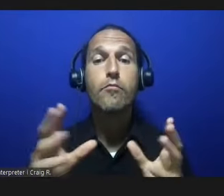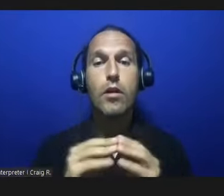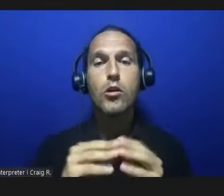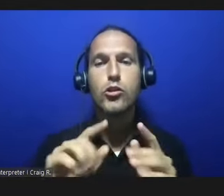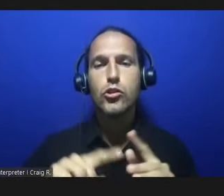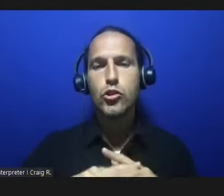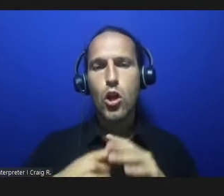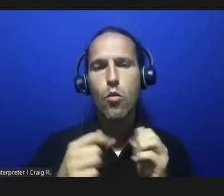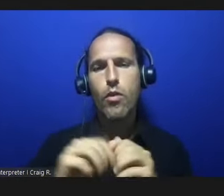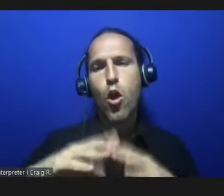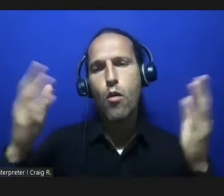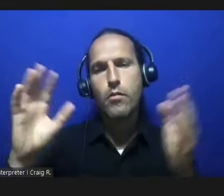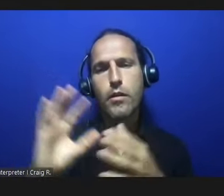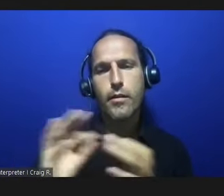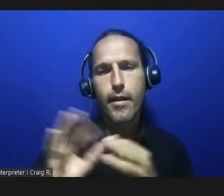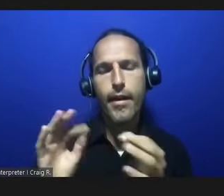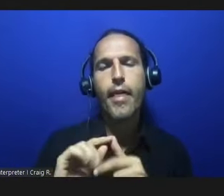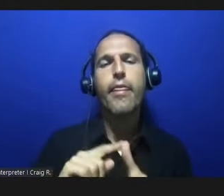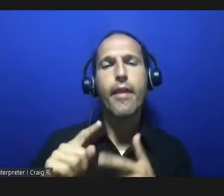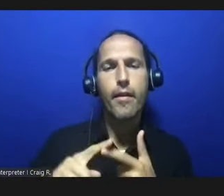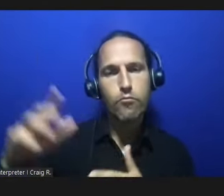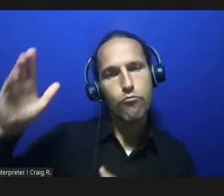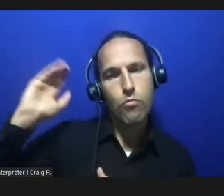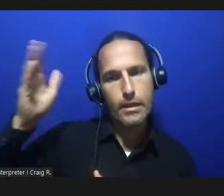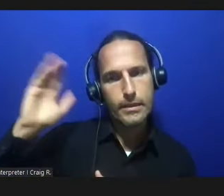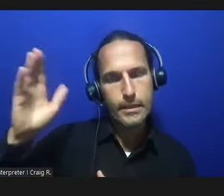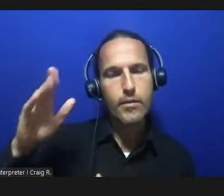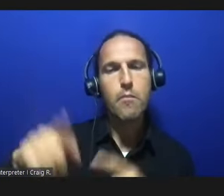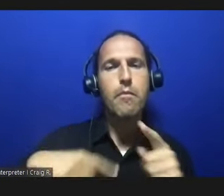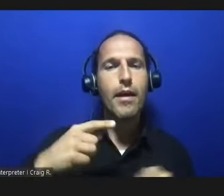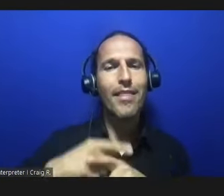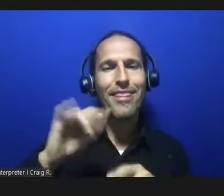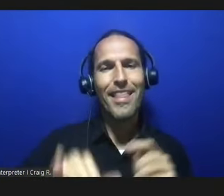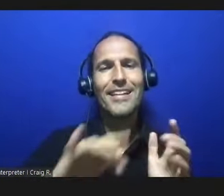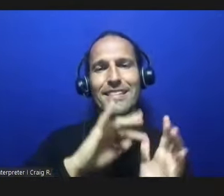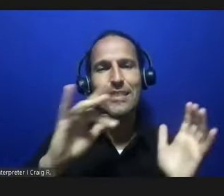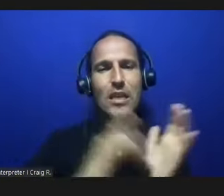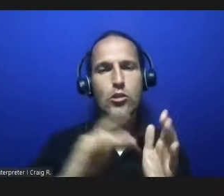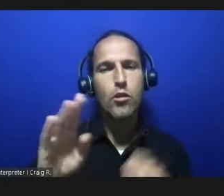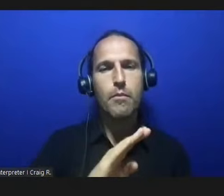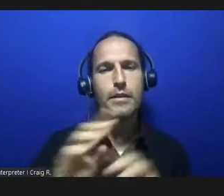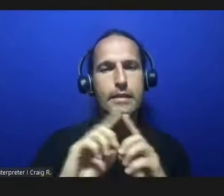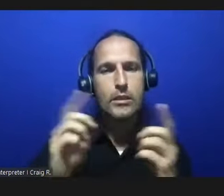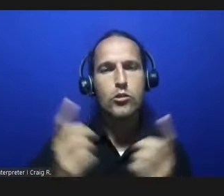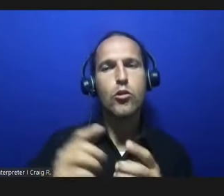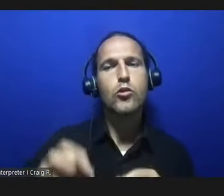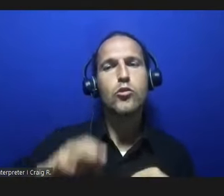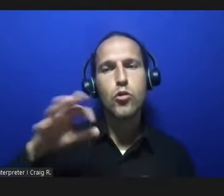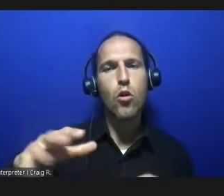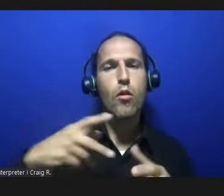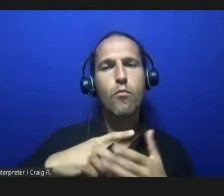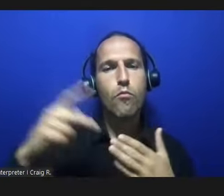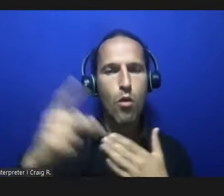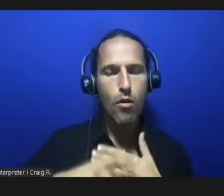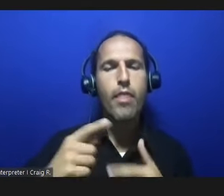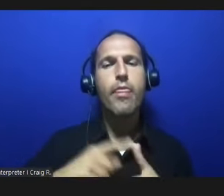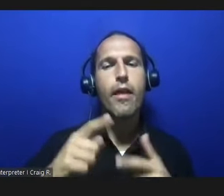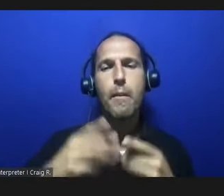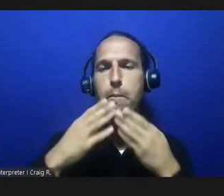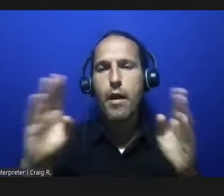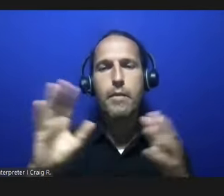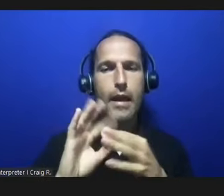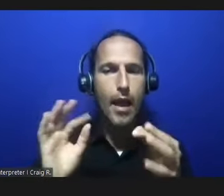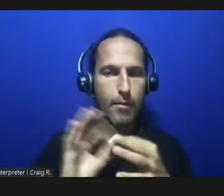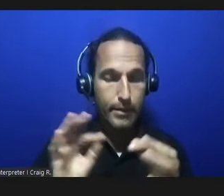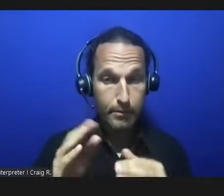with opening remarks, followed by a presentation on the Central Business District Tolling Program, and then public comments.